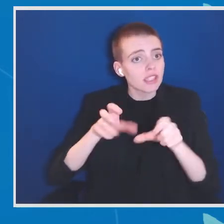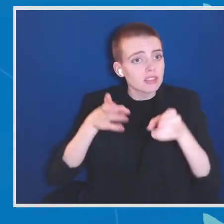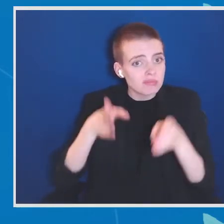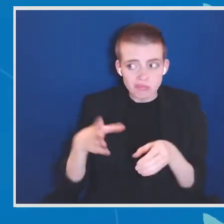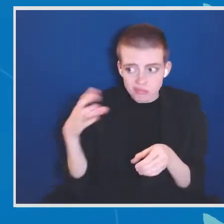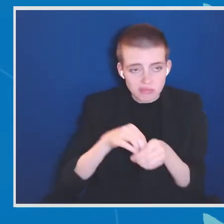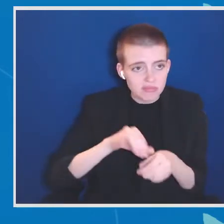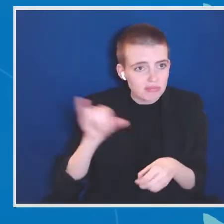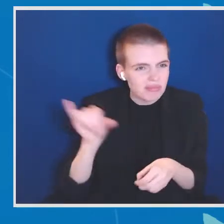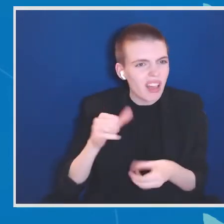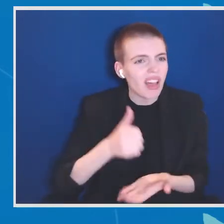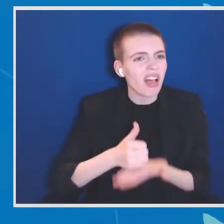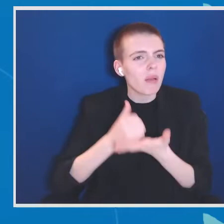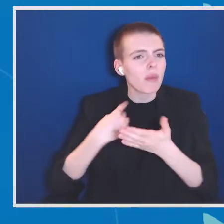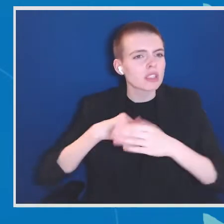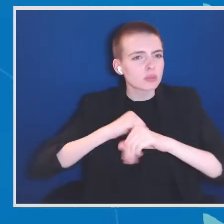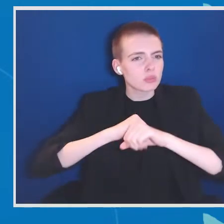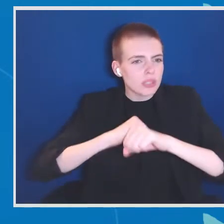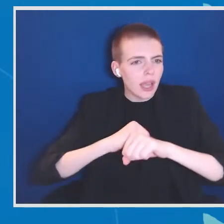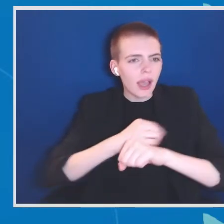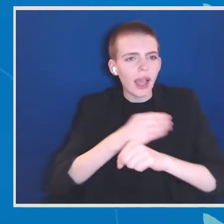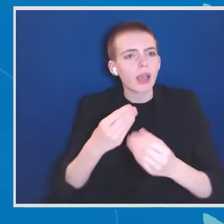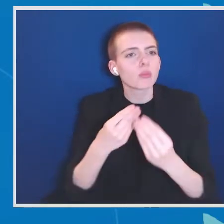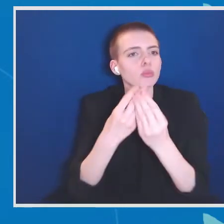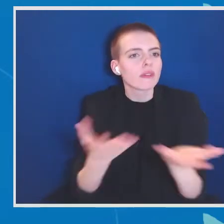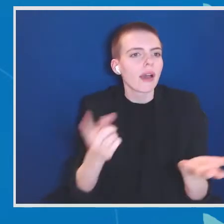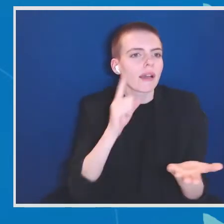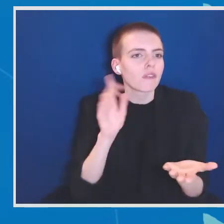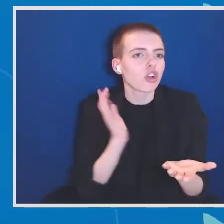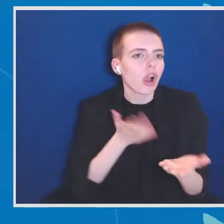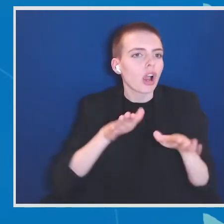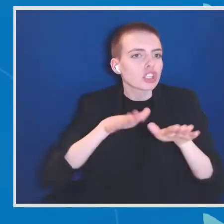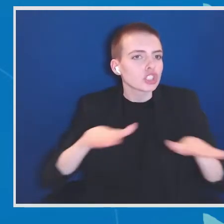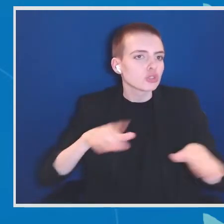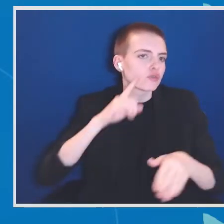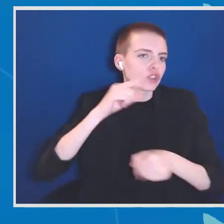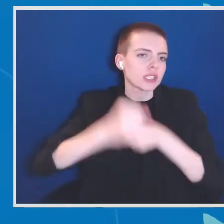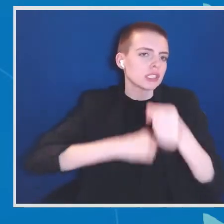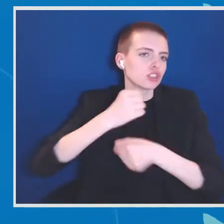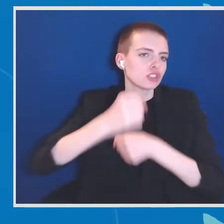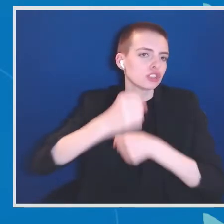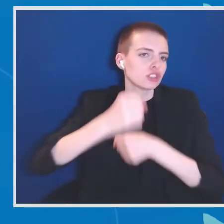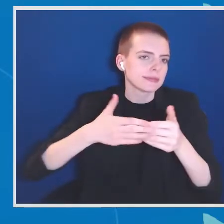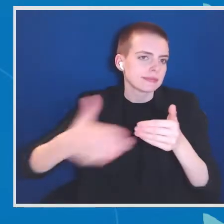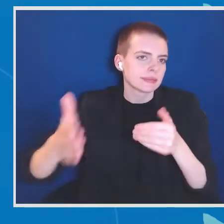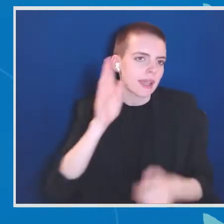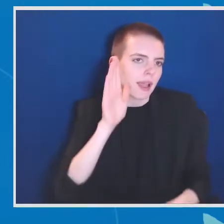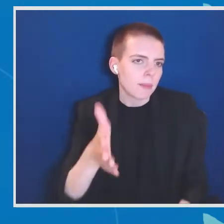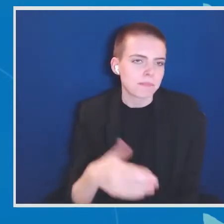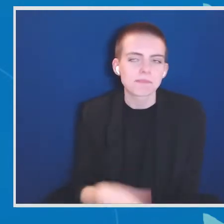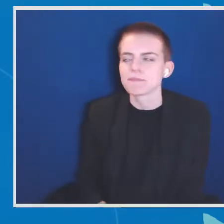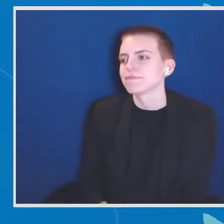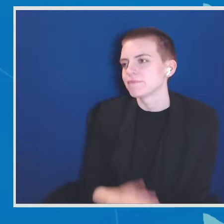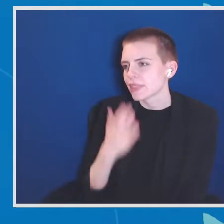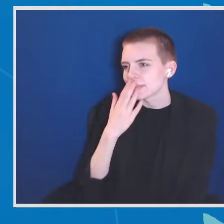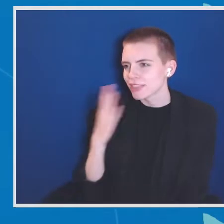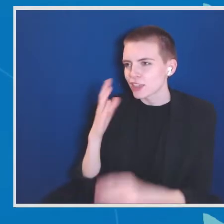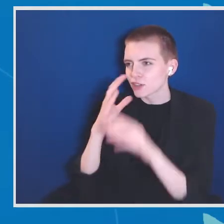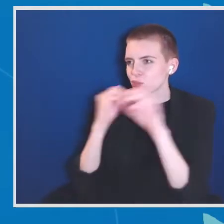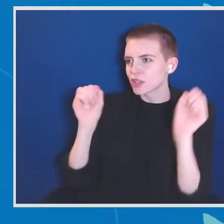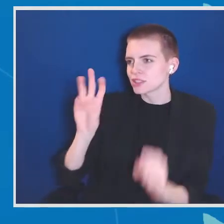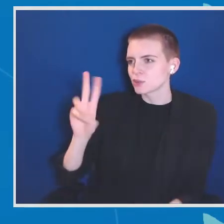able to provide for our children for years to come. Thank you, President. Very good.